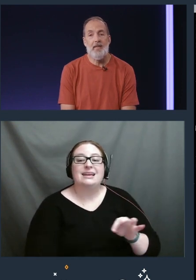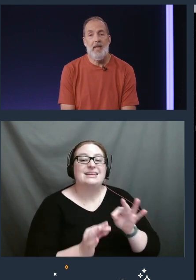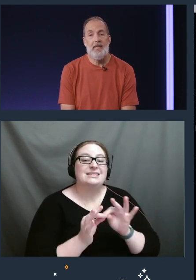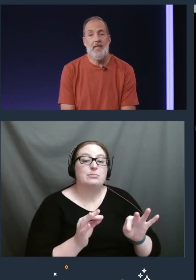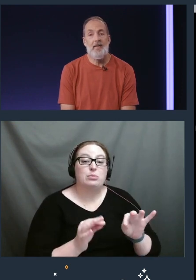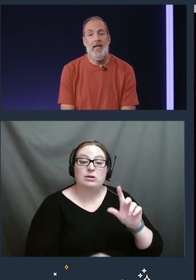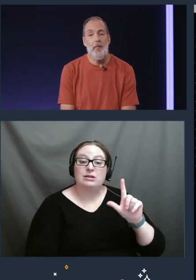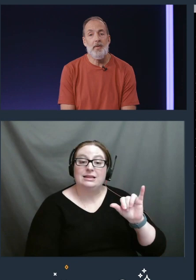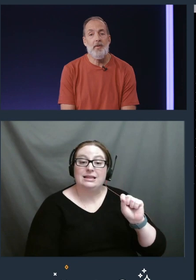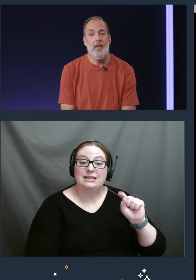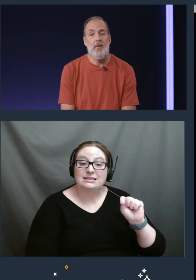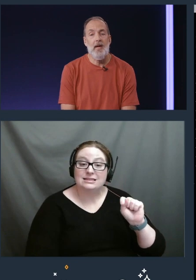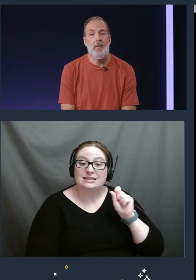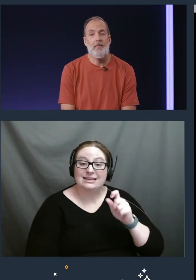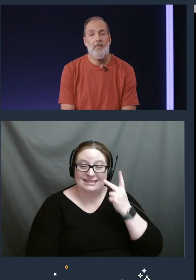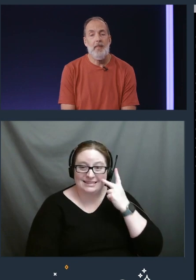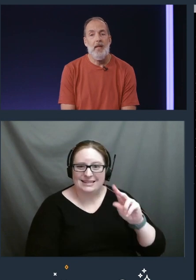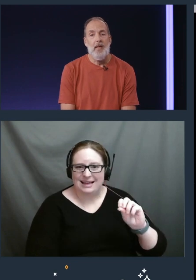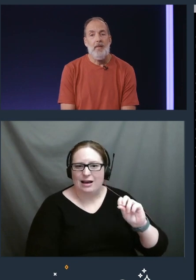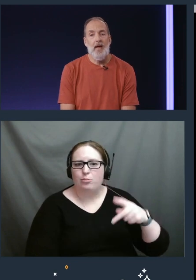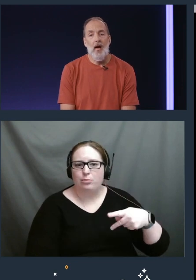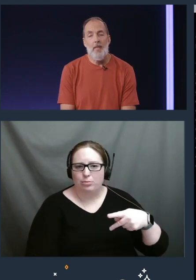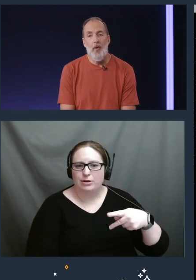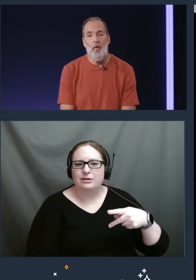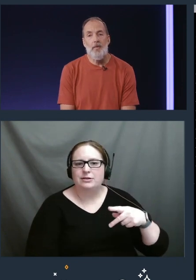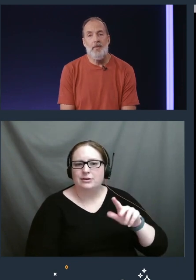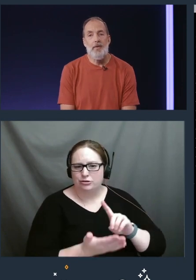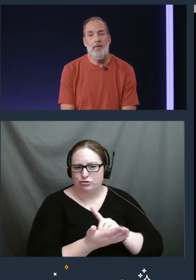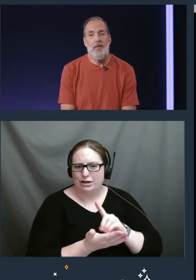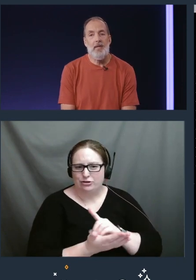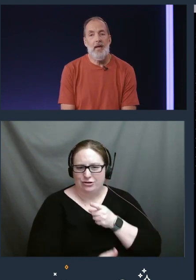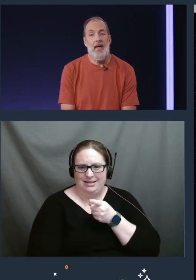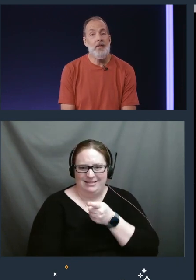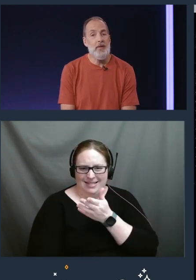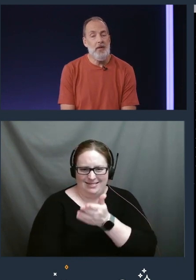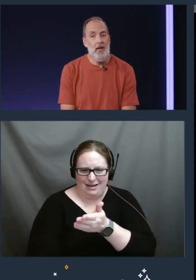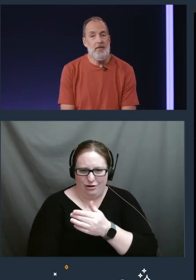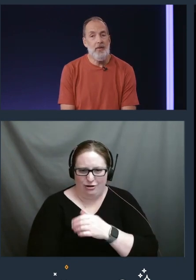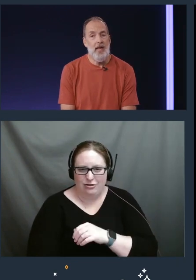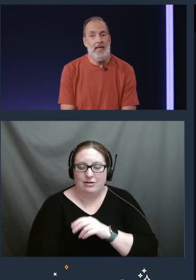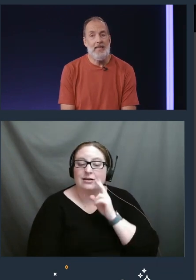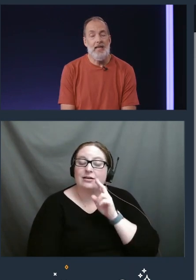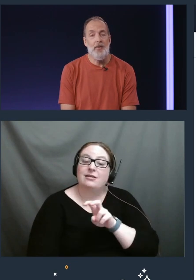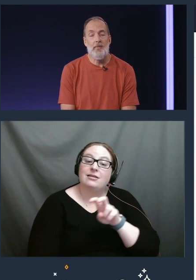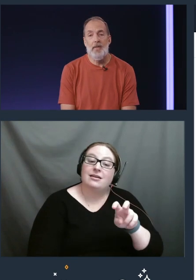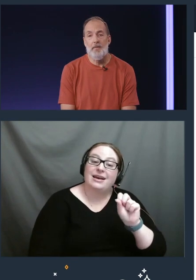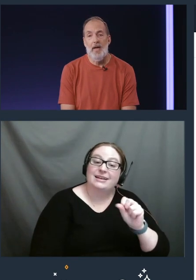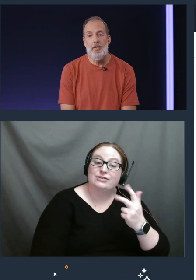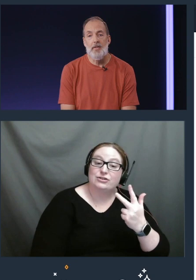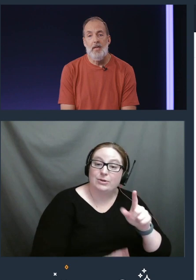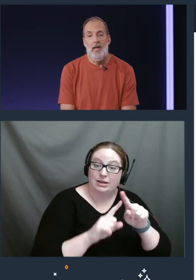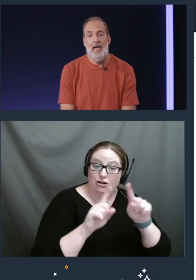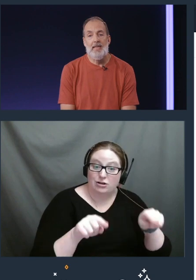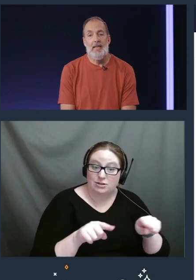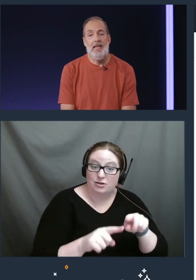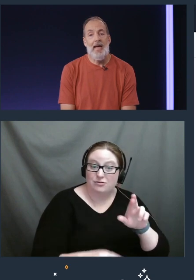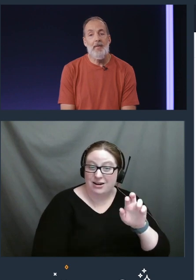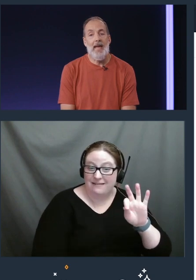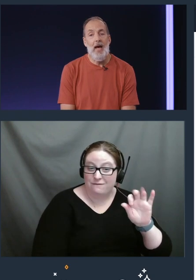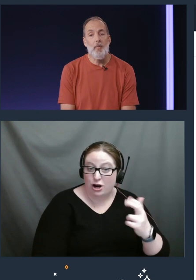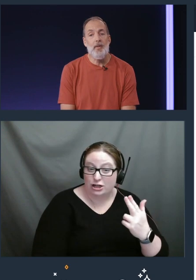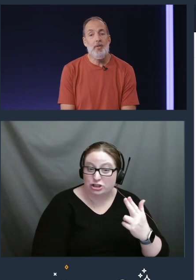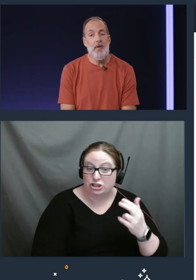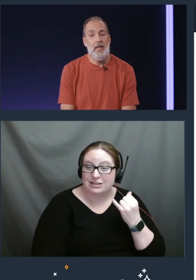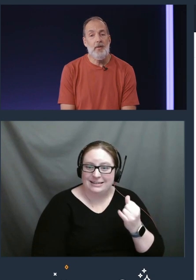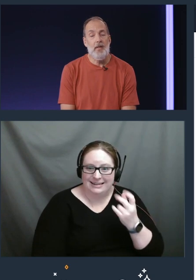file system, I can see the output directory there. If I hop over to the S3 console and do a refresh, I can see that now